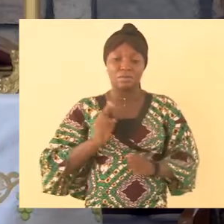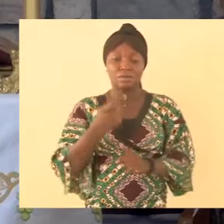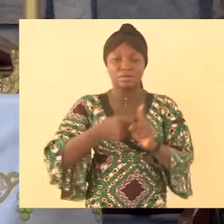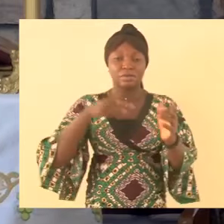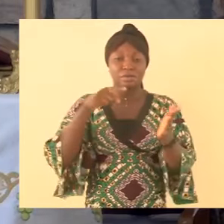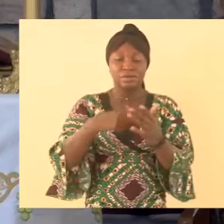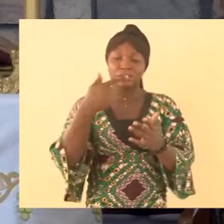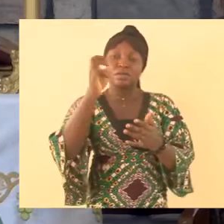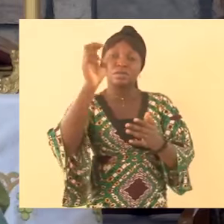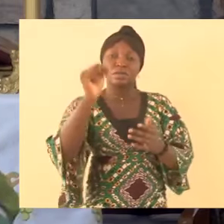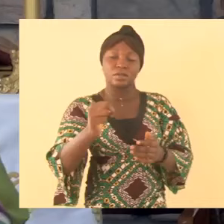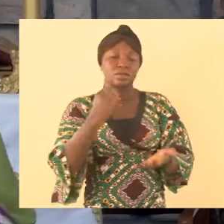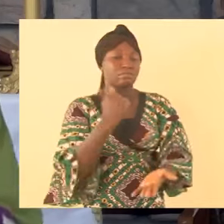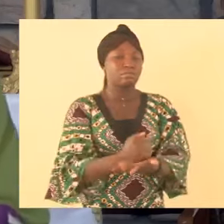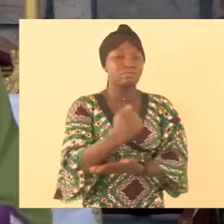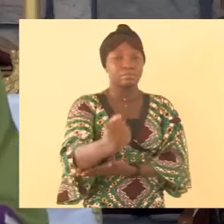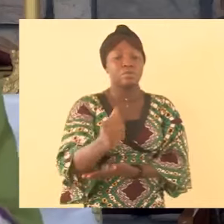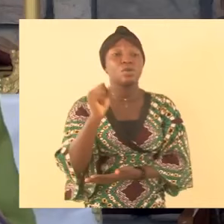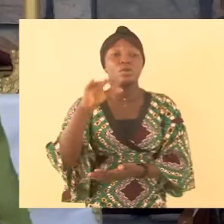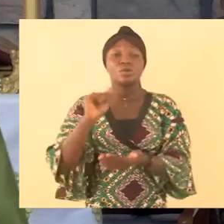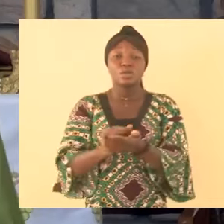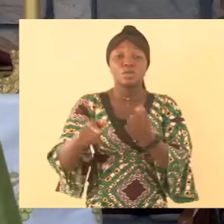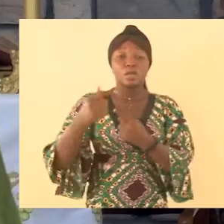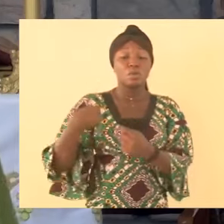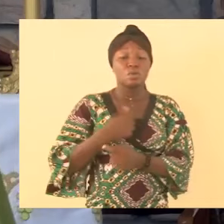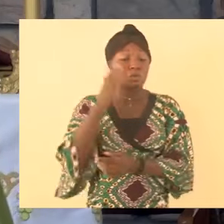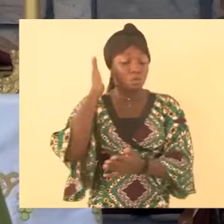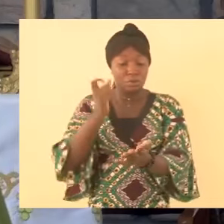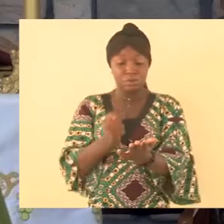of this genetic menace so that